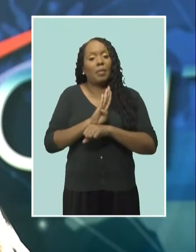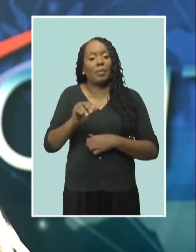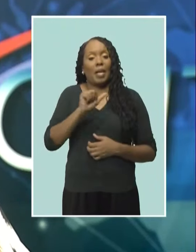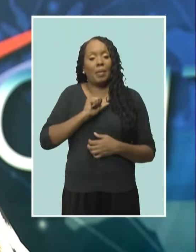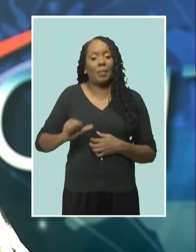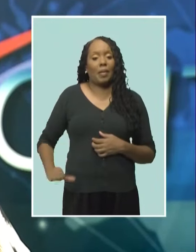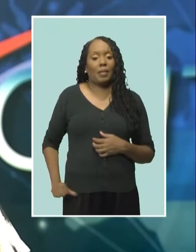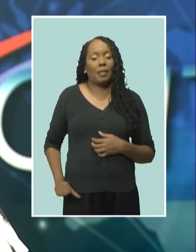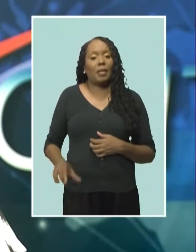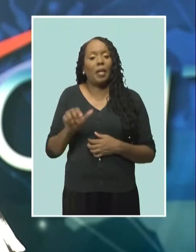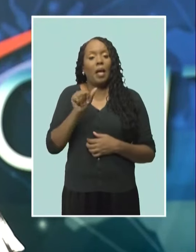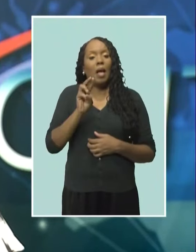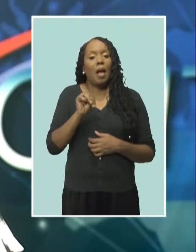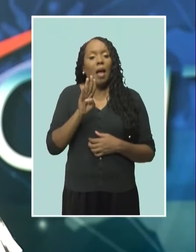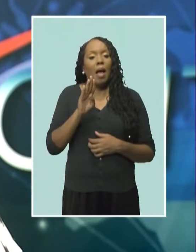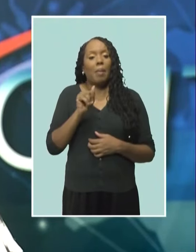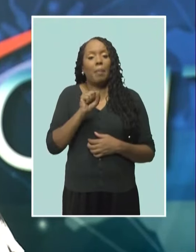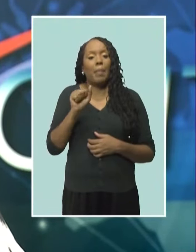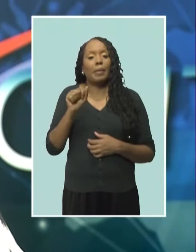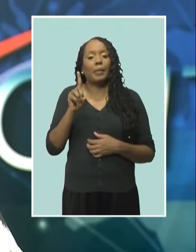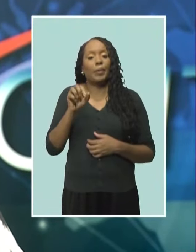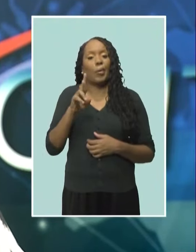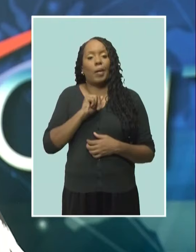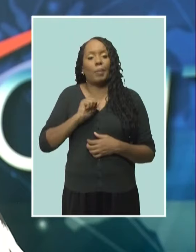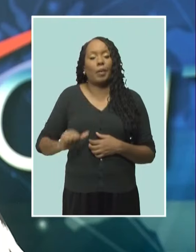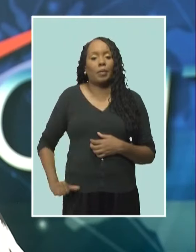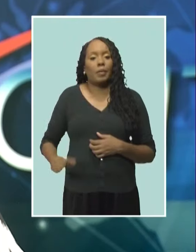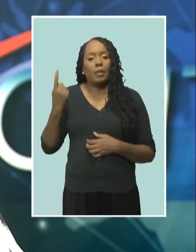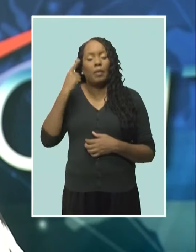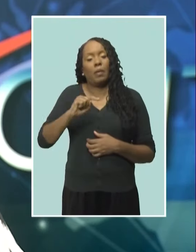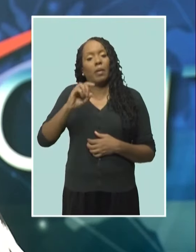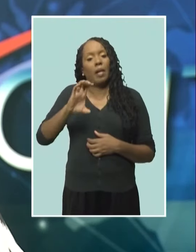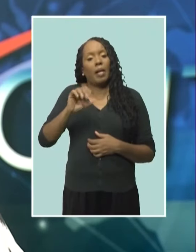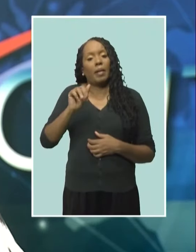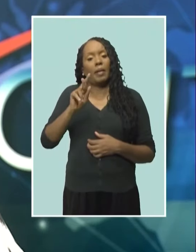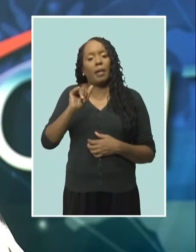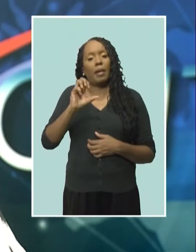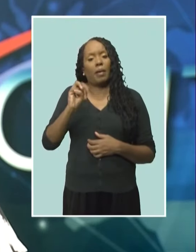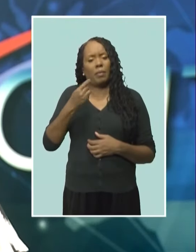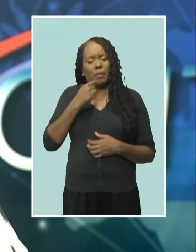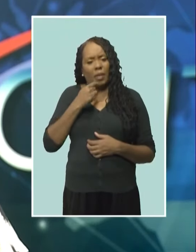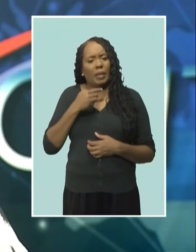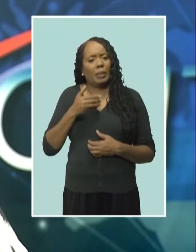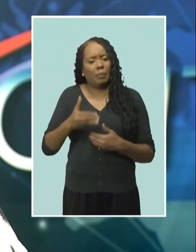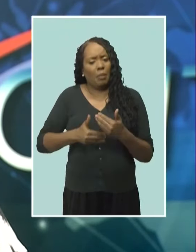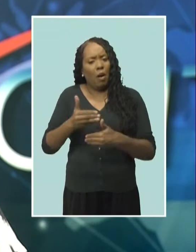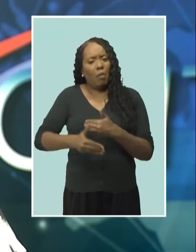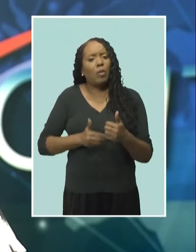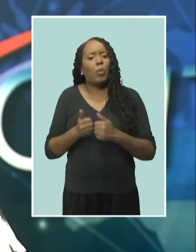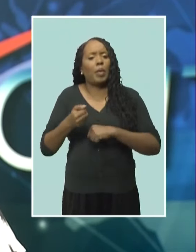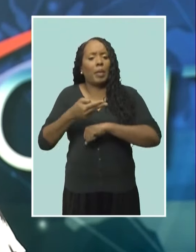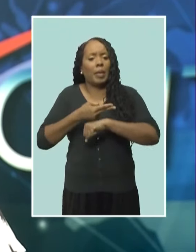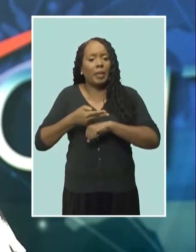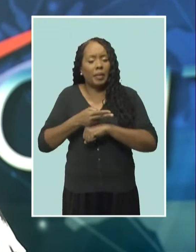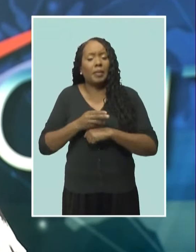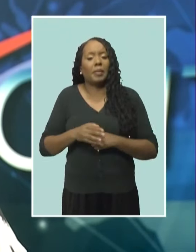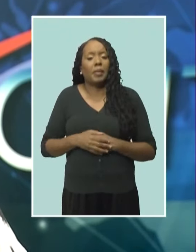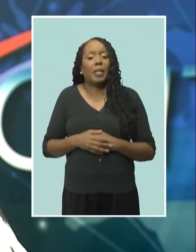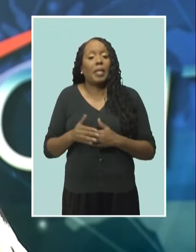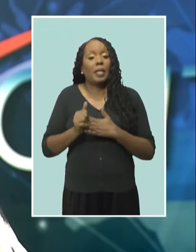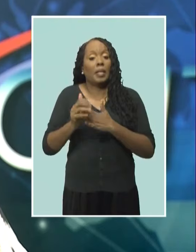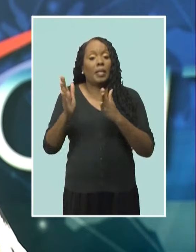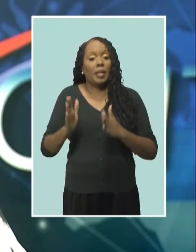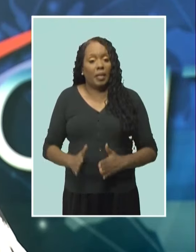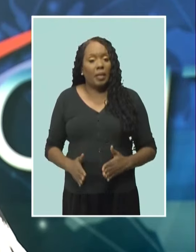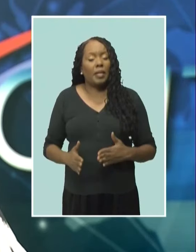Barbados Ambassador to CARICOM David Commichon is reporting progress on the way forward for Haiti. According to reports out of Port-au-Prince, leaders